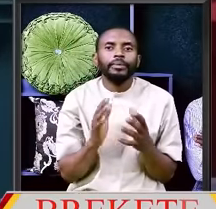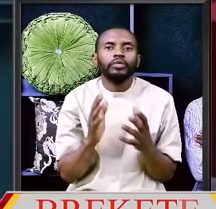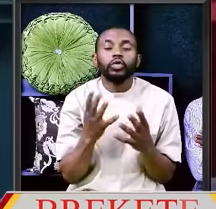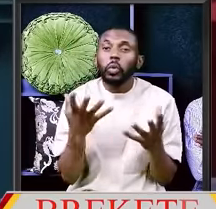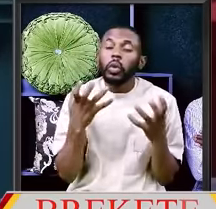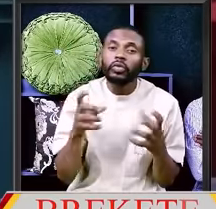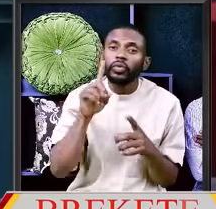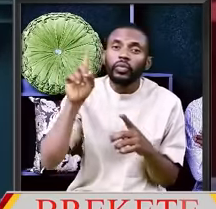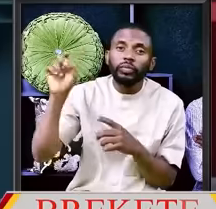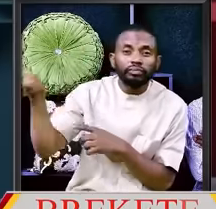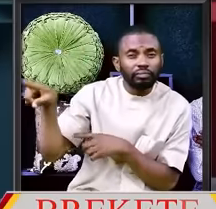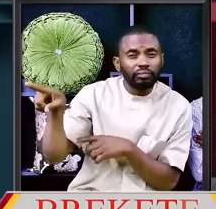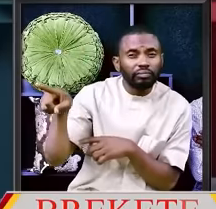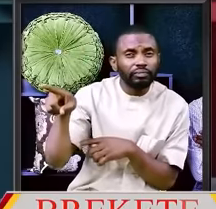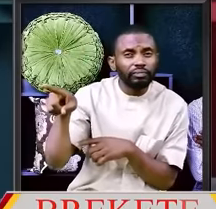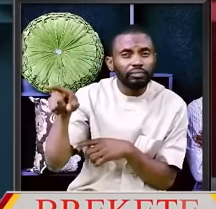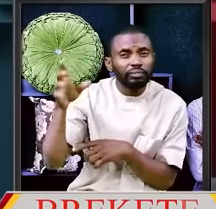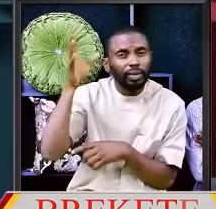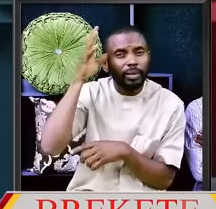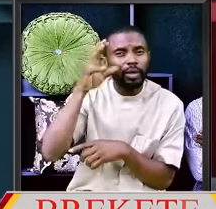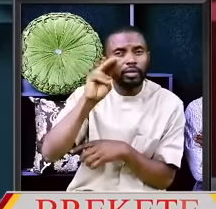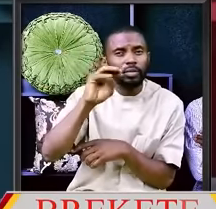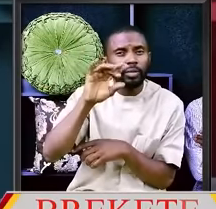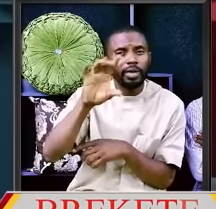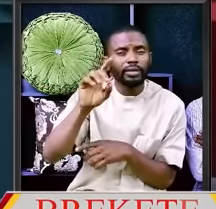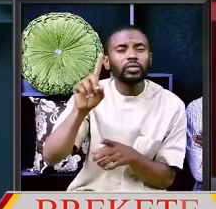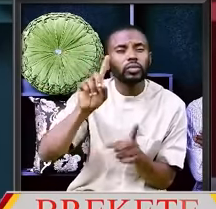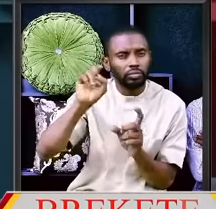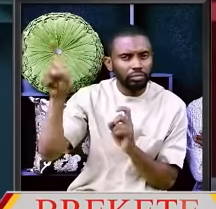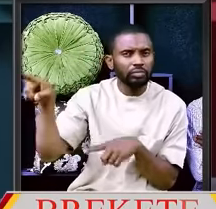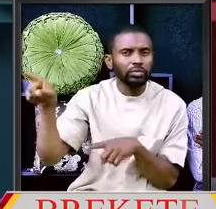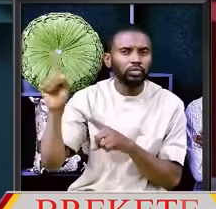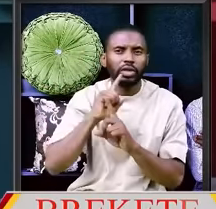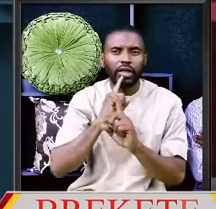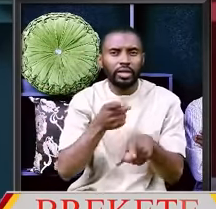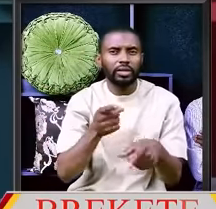Now, question you want ask him. Ask him the question. He go answer you, ma.